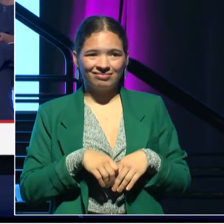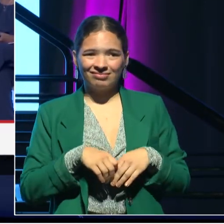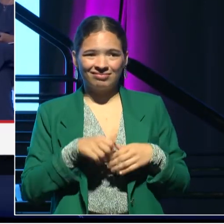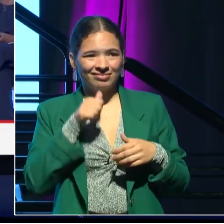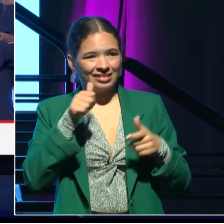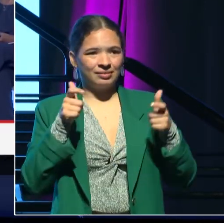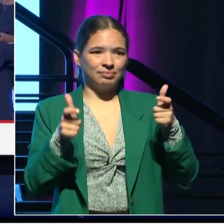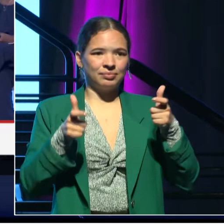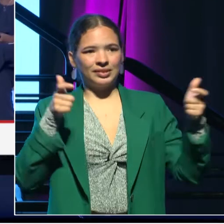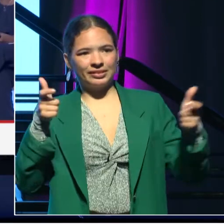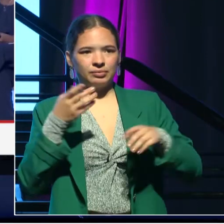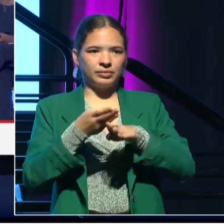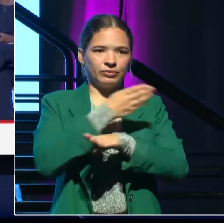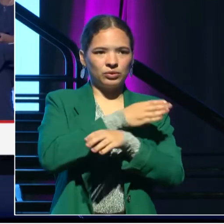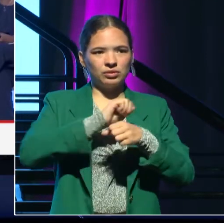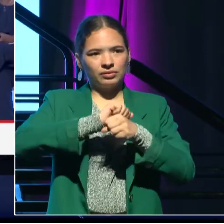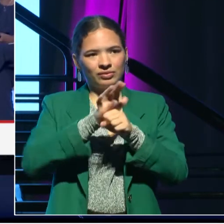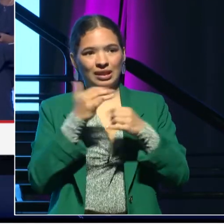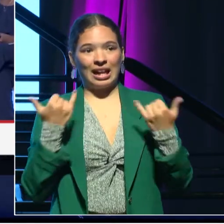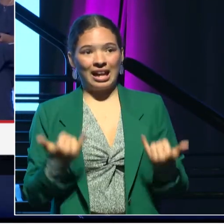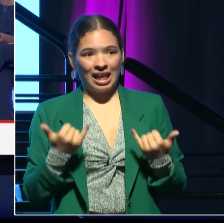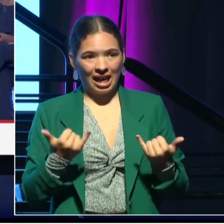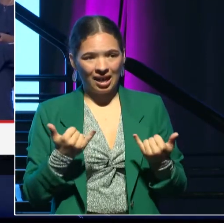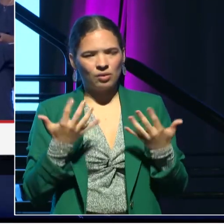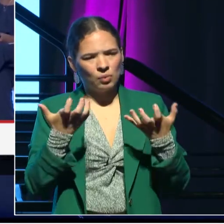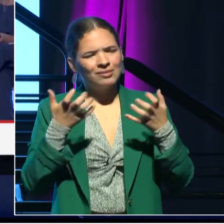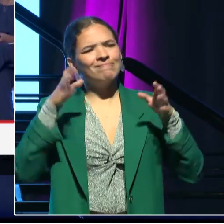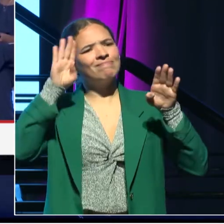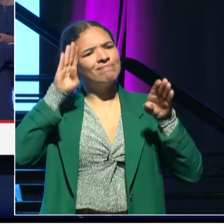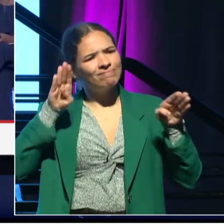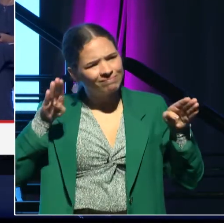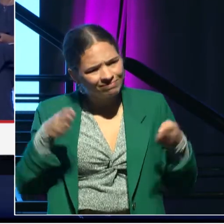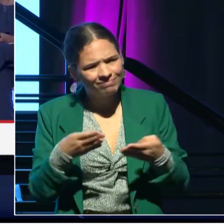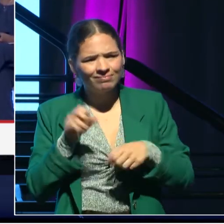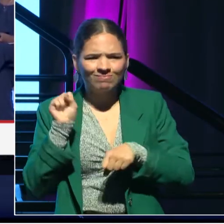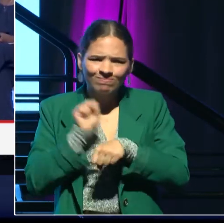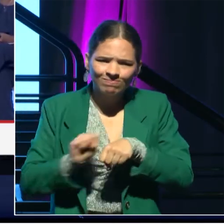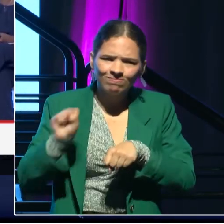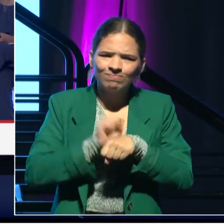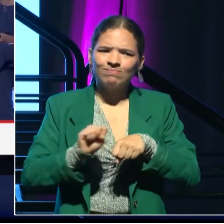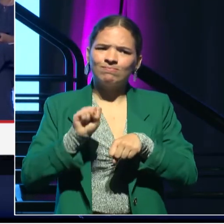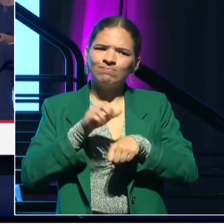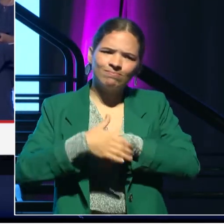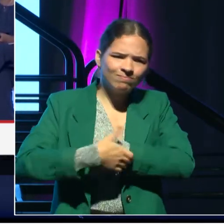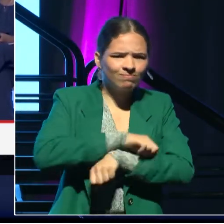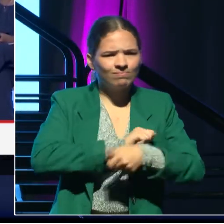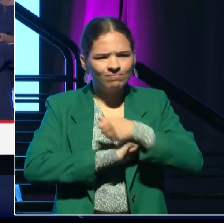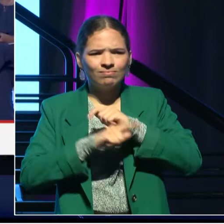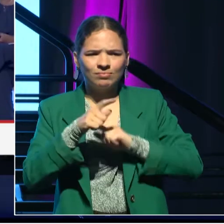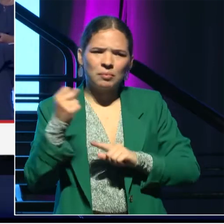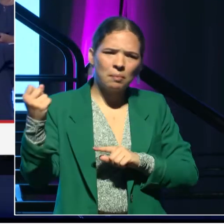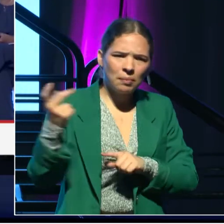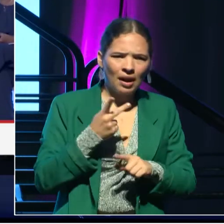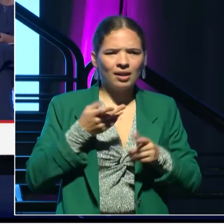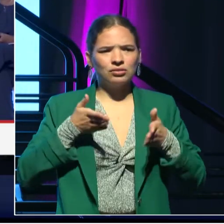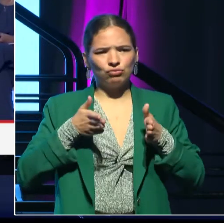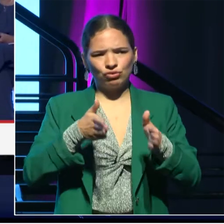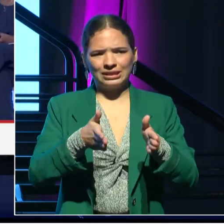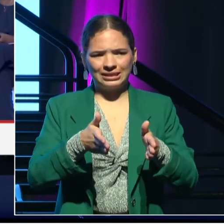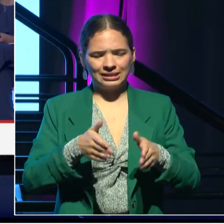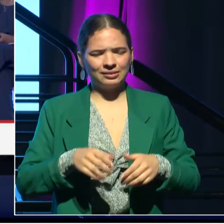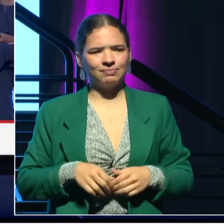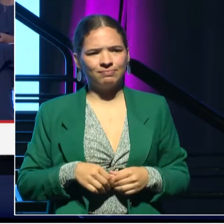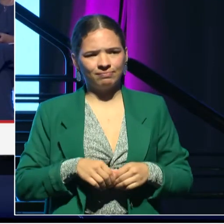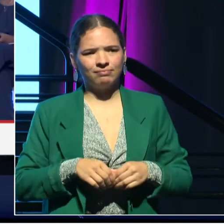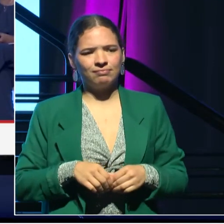pandemic, are getting back on track. But we also learned in the pandemic that some things